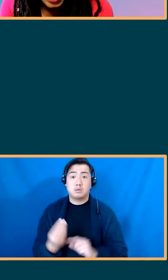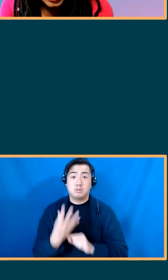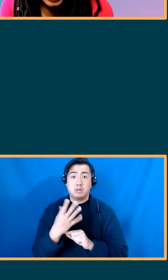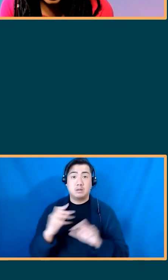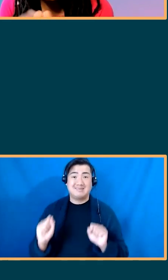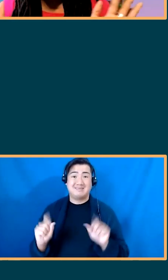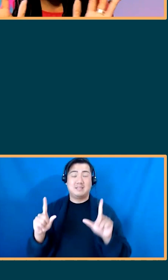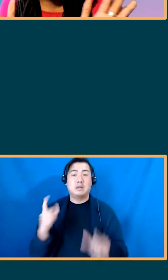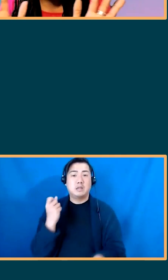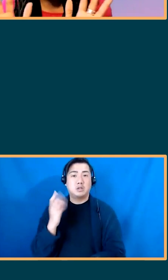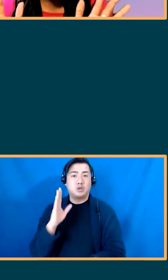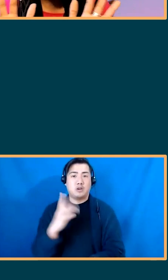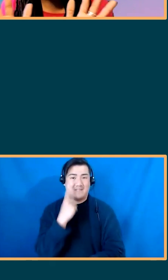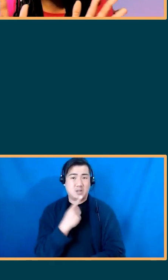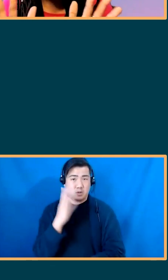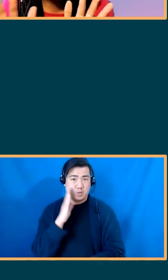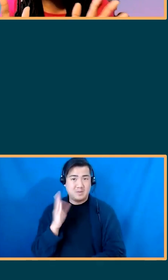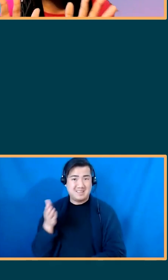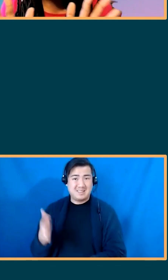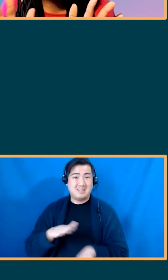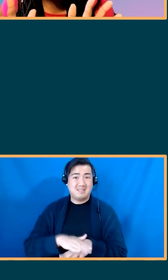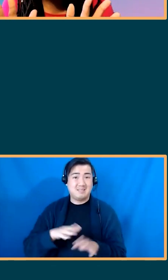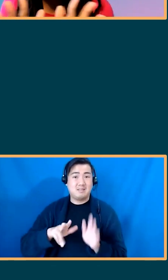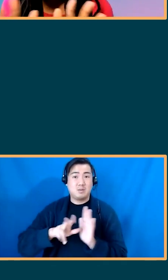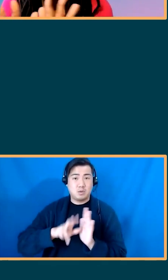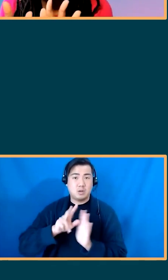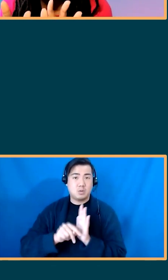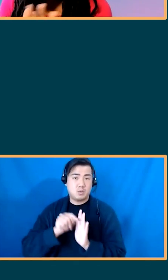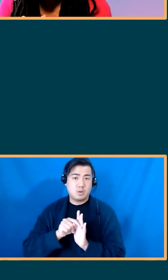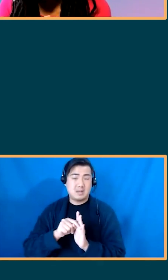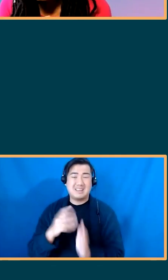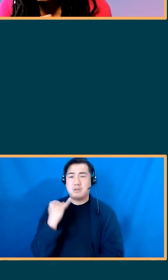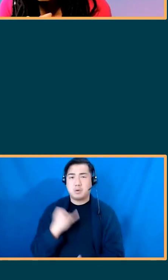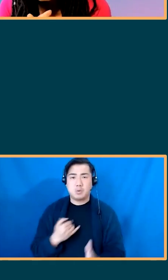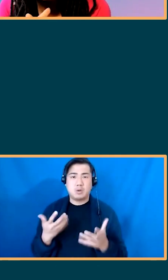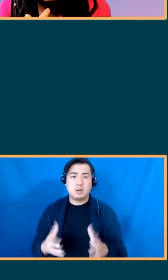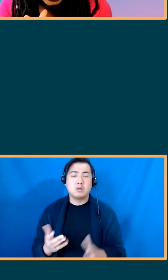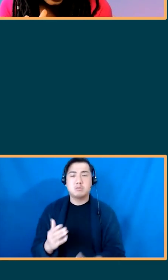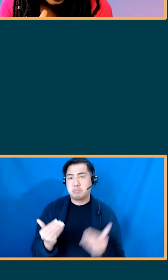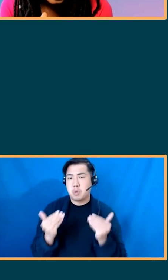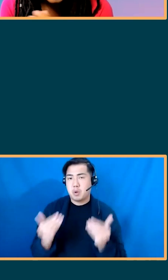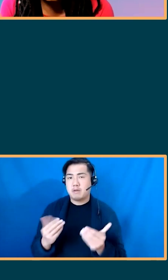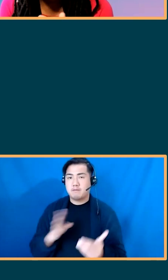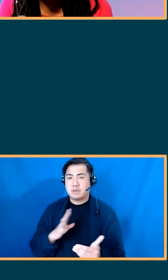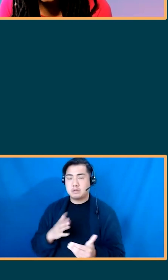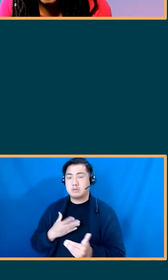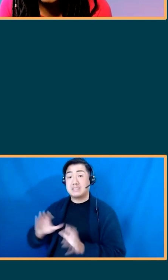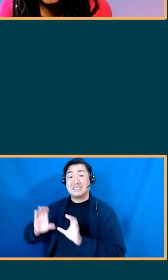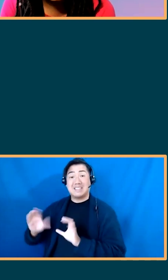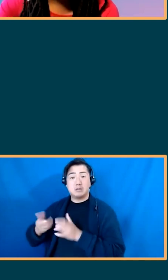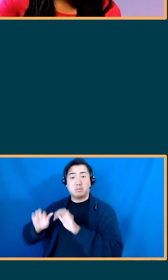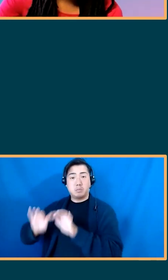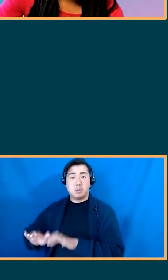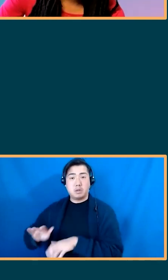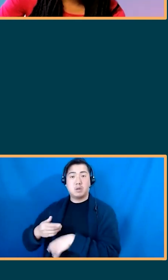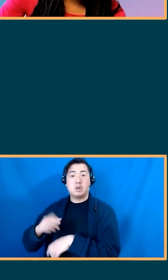that recording. If that's something that you do not want to experience, feel free to drop your questions into the chat window and we'll do our